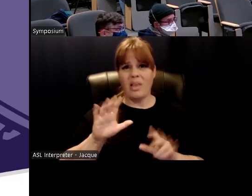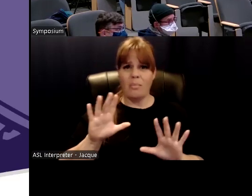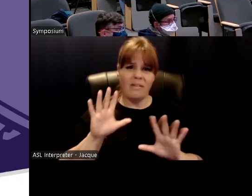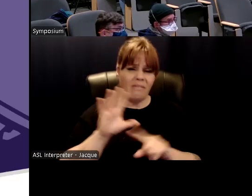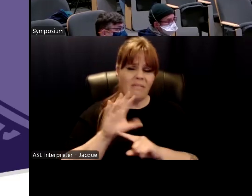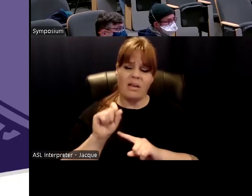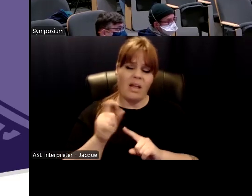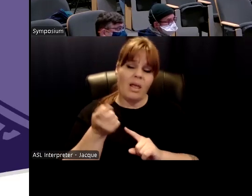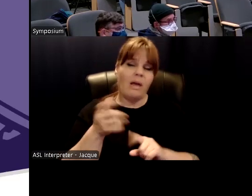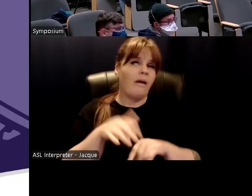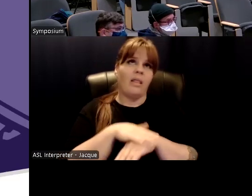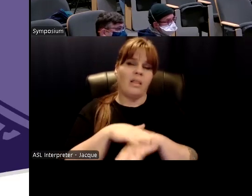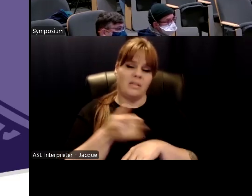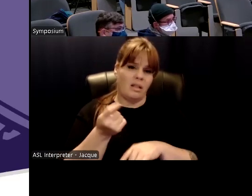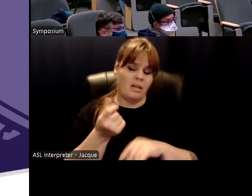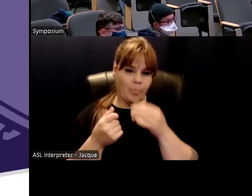little bit.